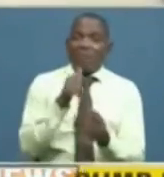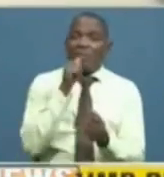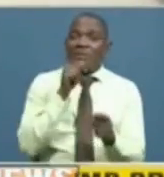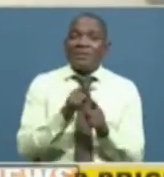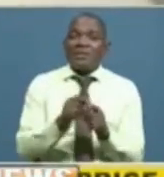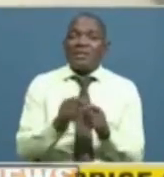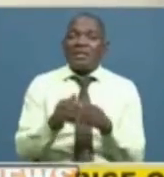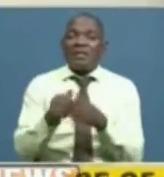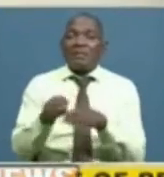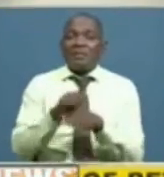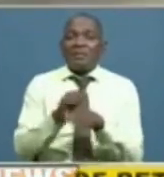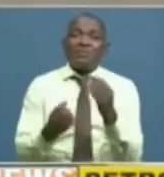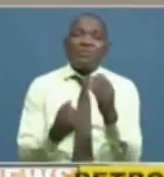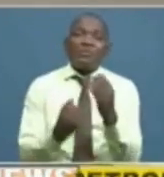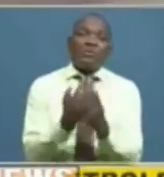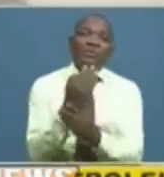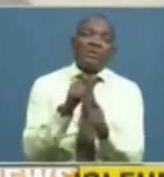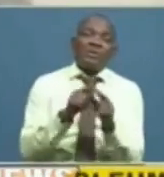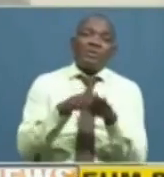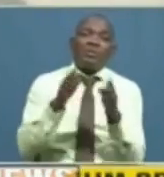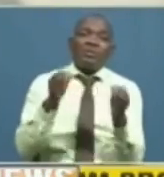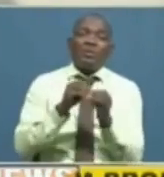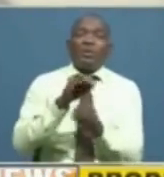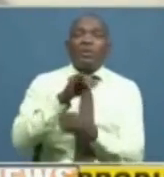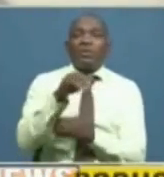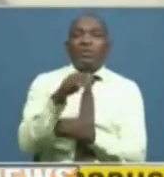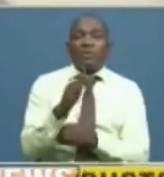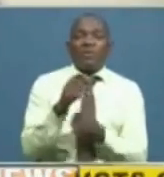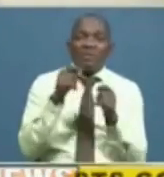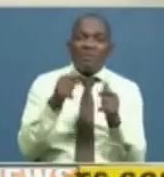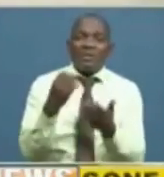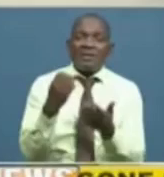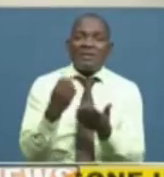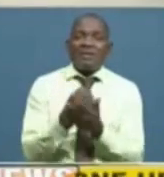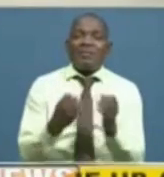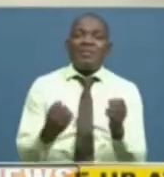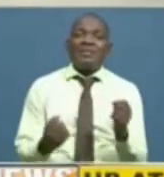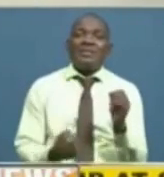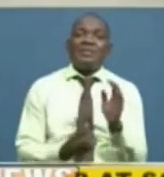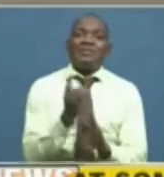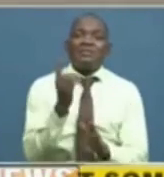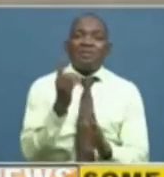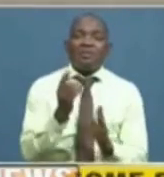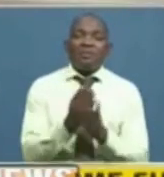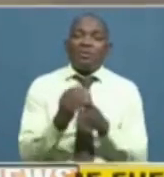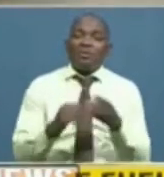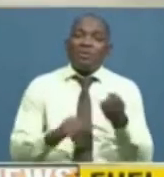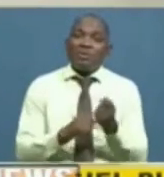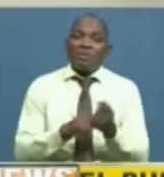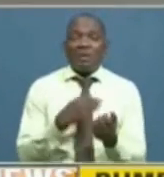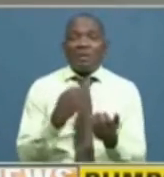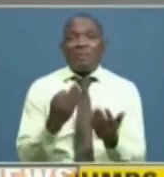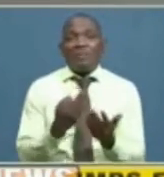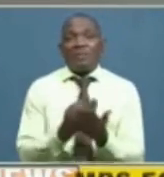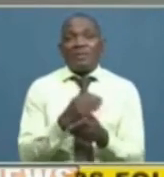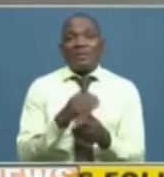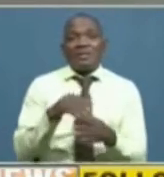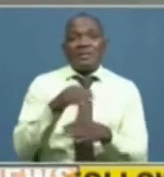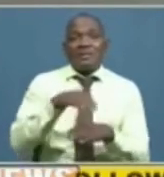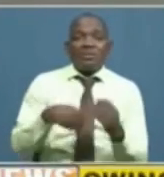facilitate business growth and job creation and accelerate economic transformation by supporting the financial sector